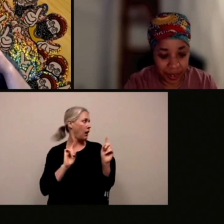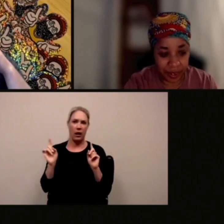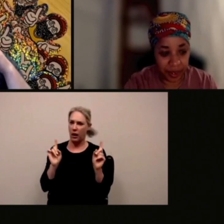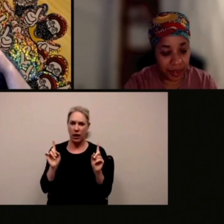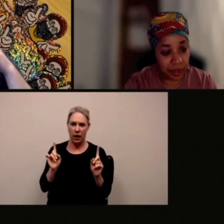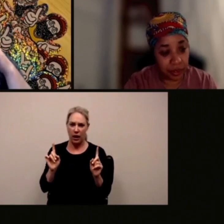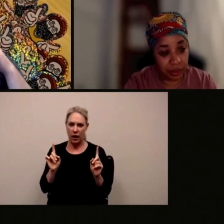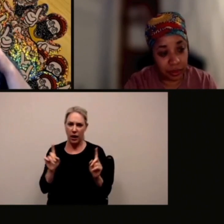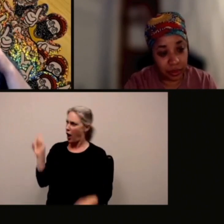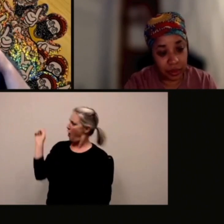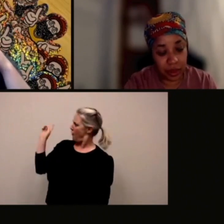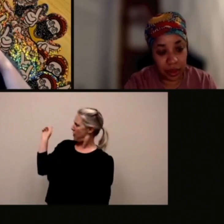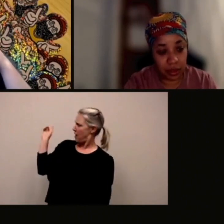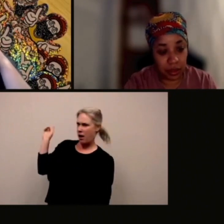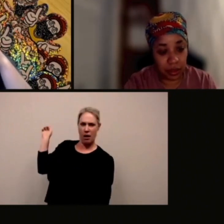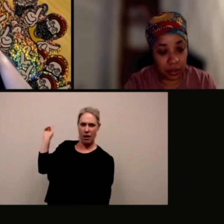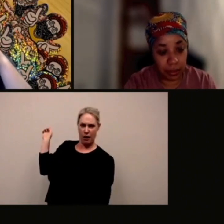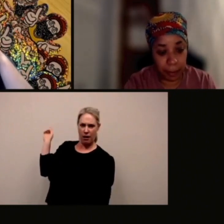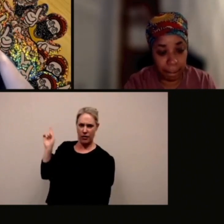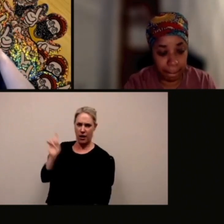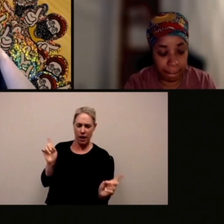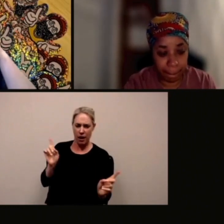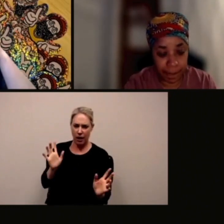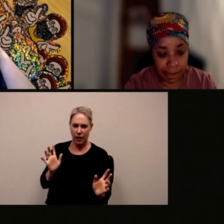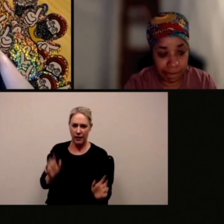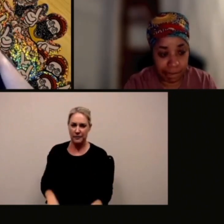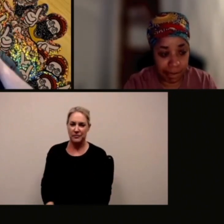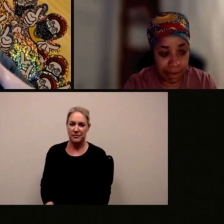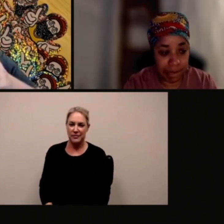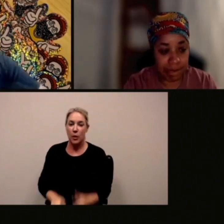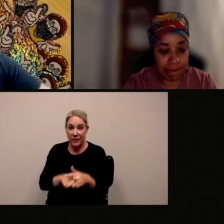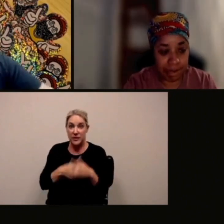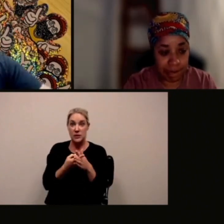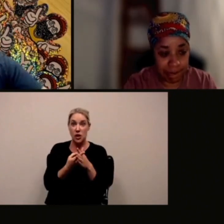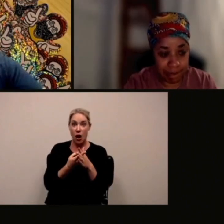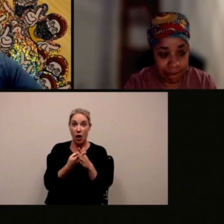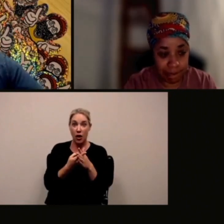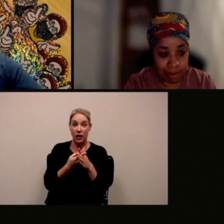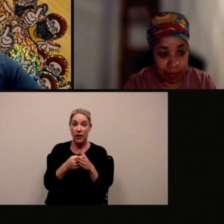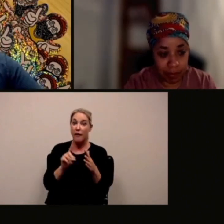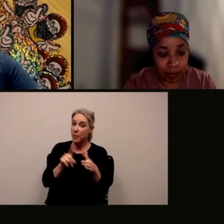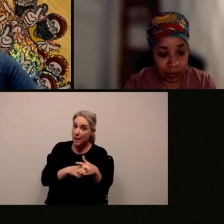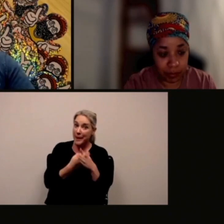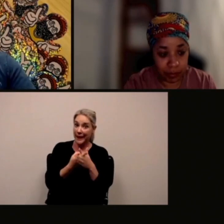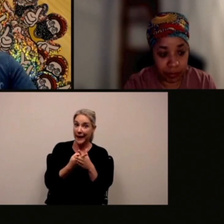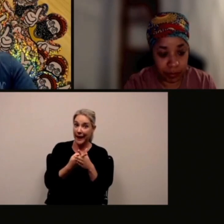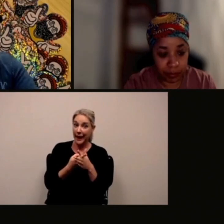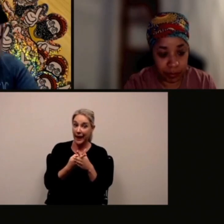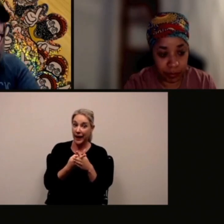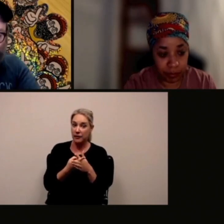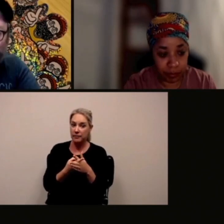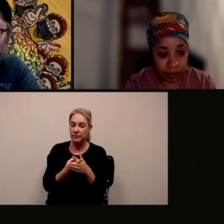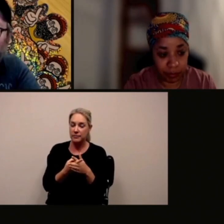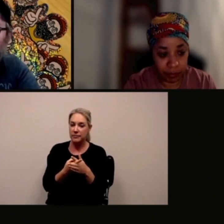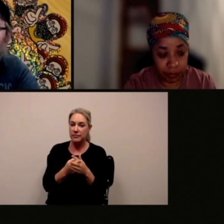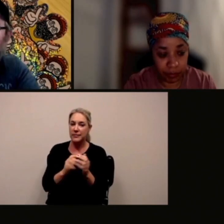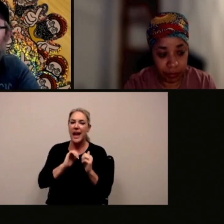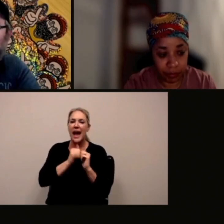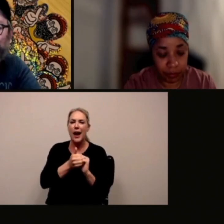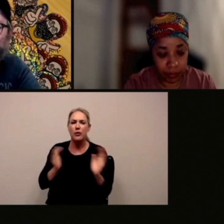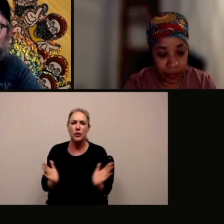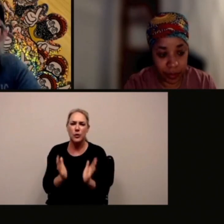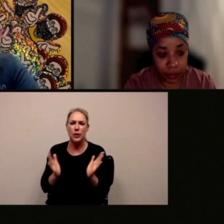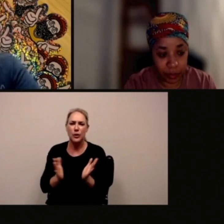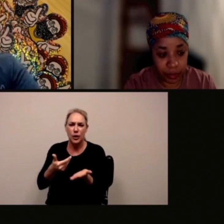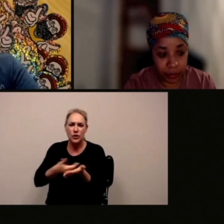like, over there. I really got to start from scratch. What do you tell someone who is new to this,